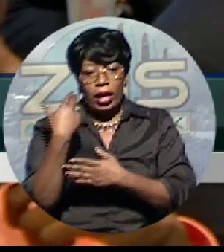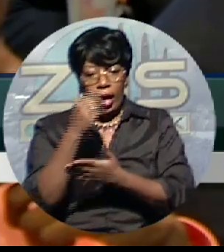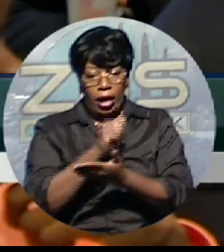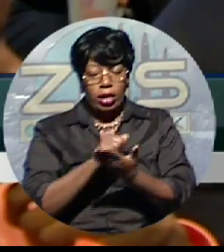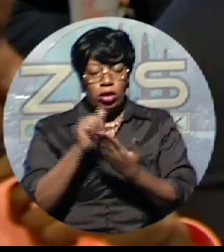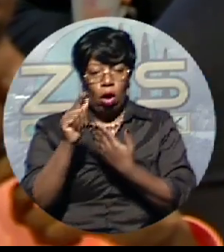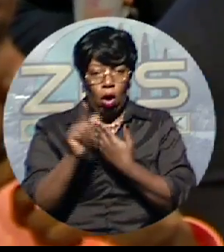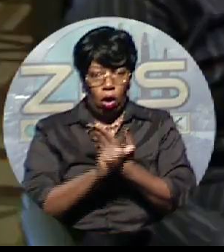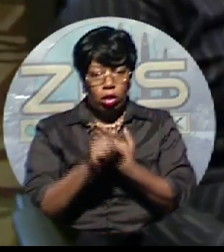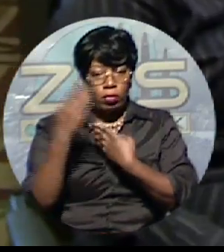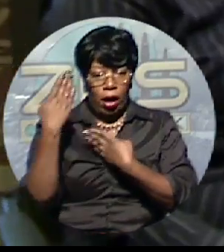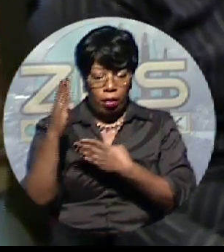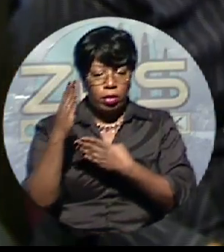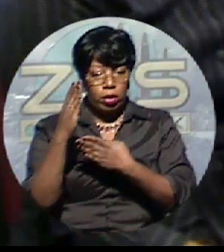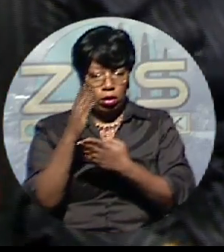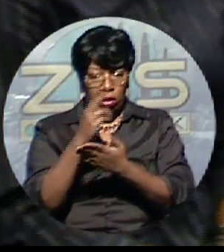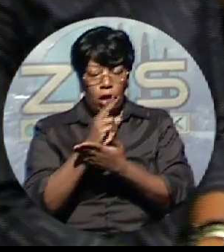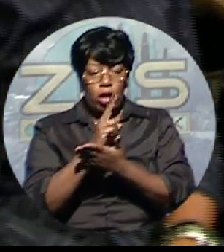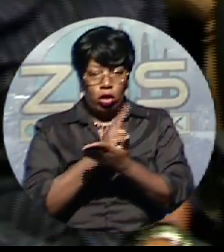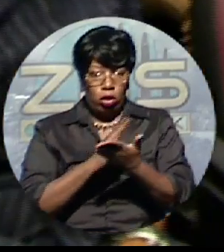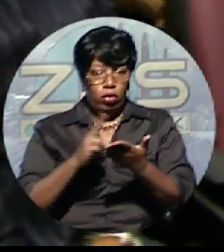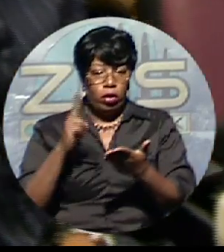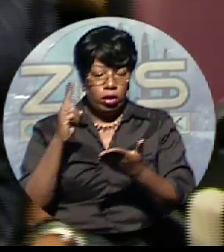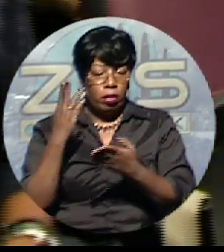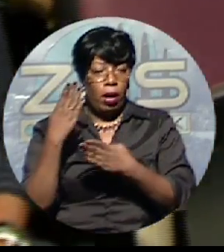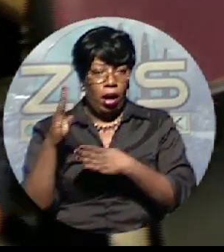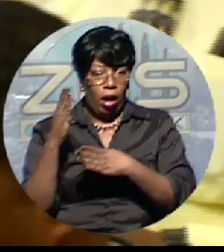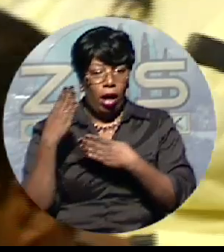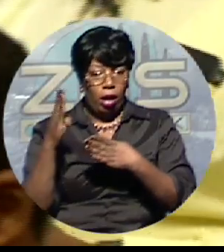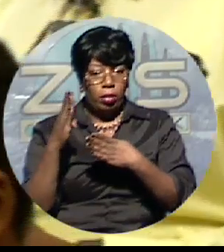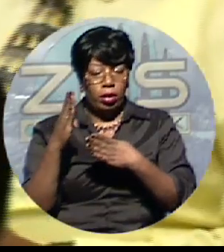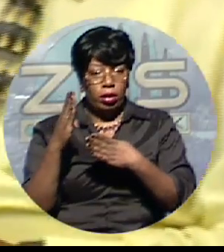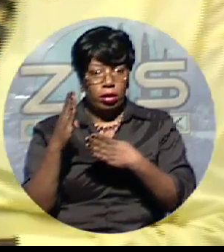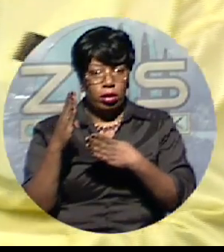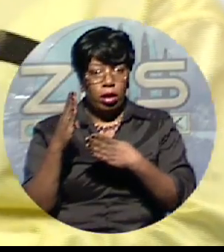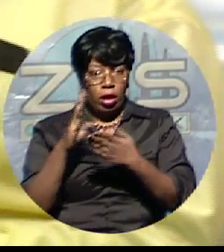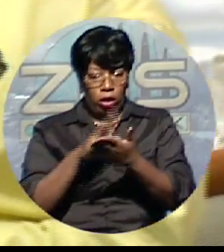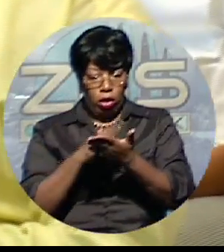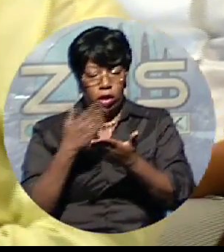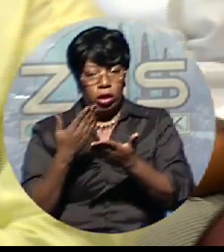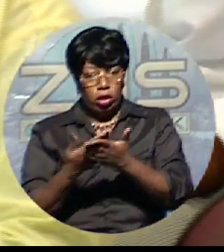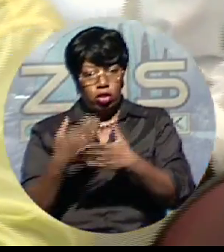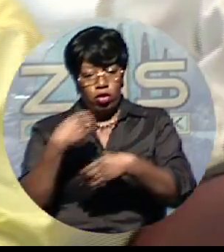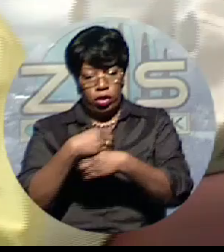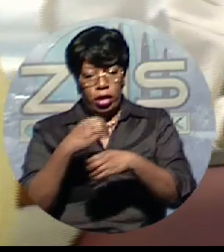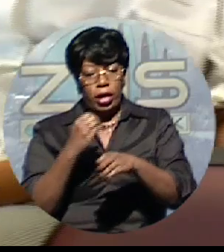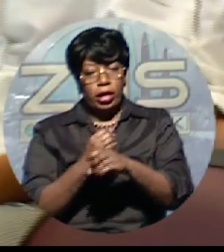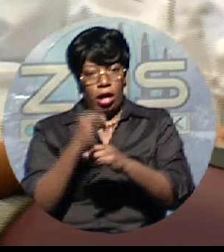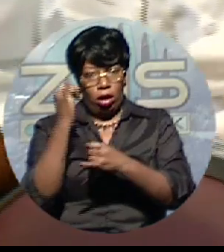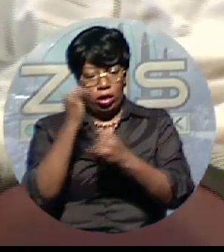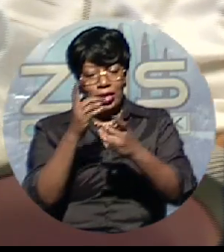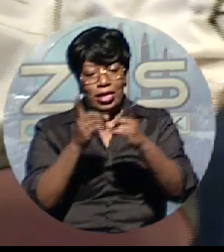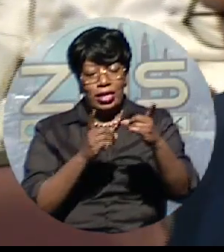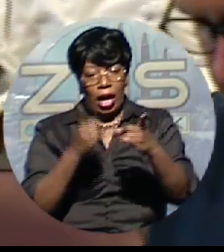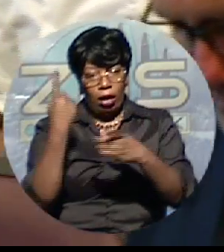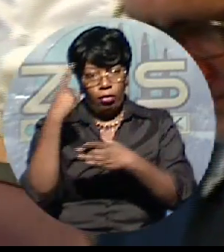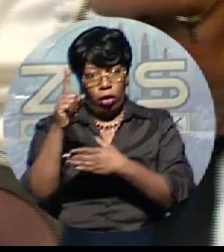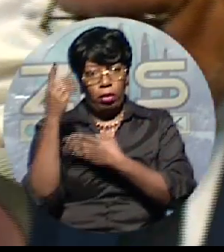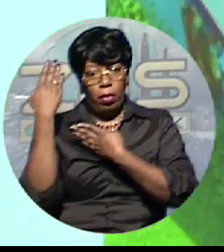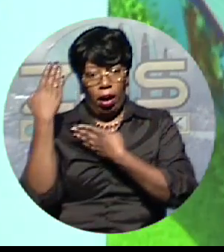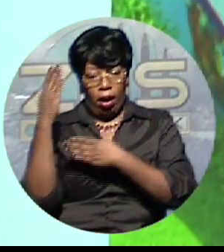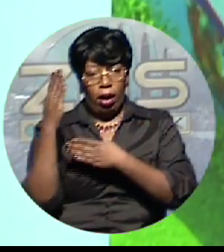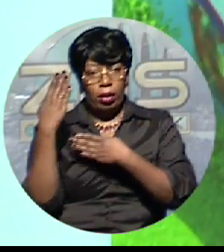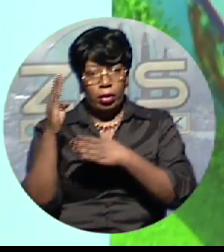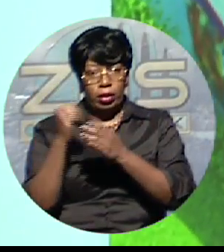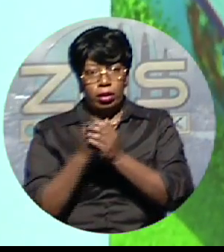of the Bahamas students from the art, architecture, and culinary divisions were given the task of creating the architectural design for the Bahamas'